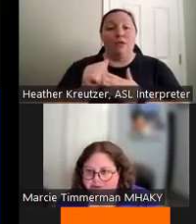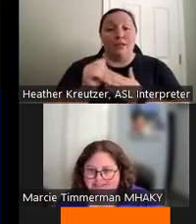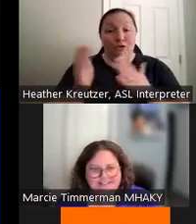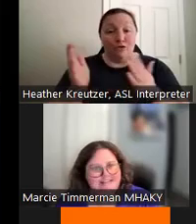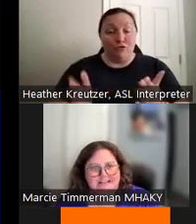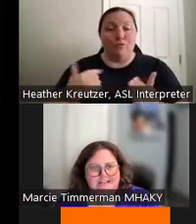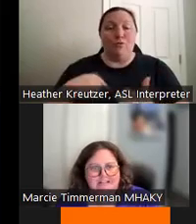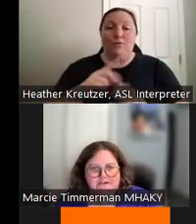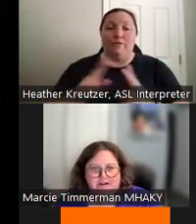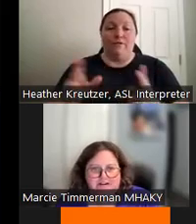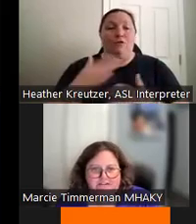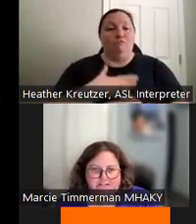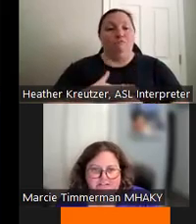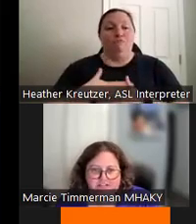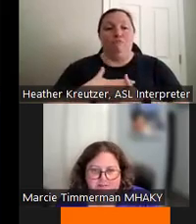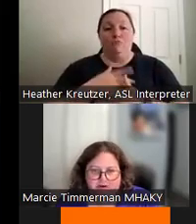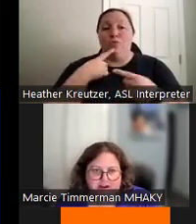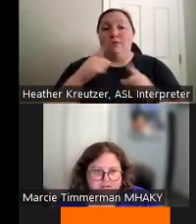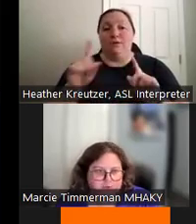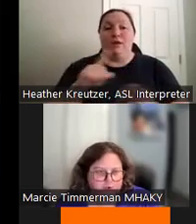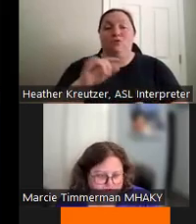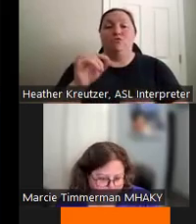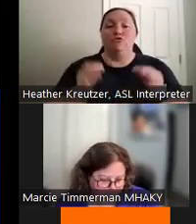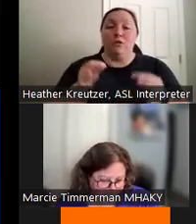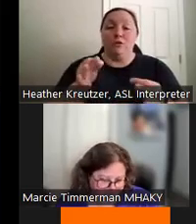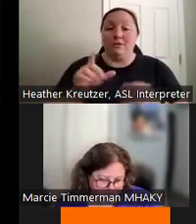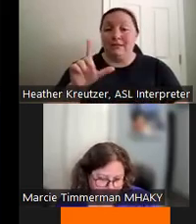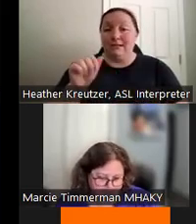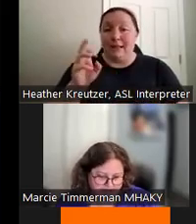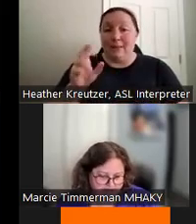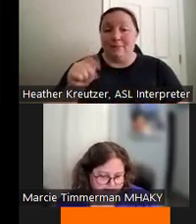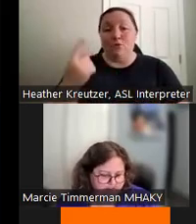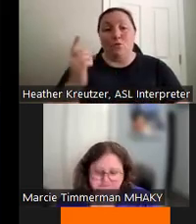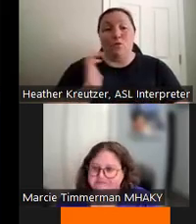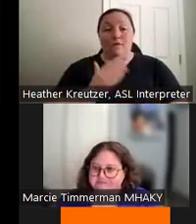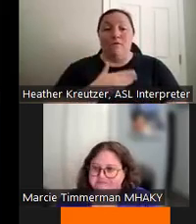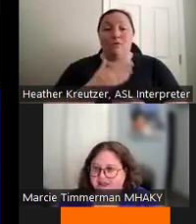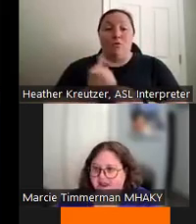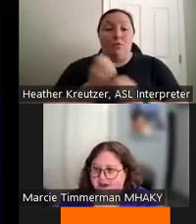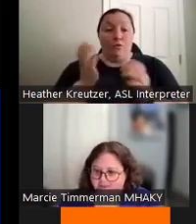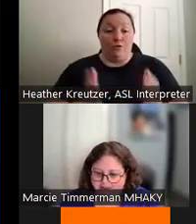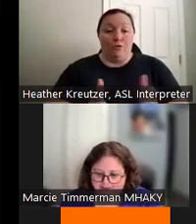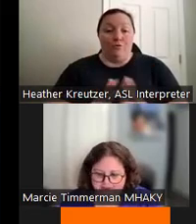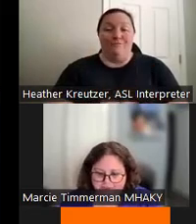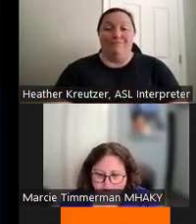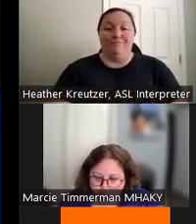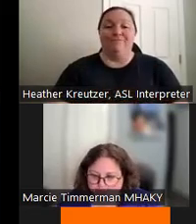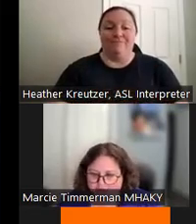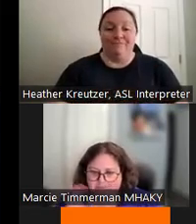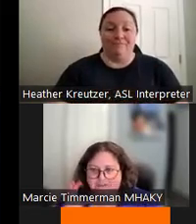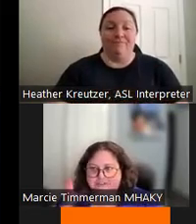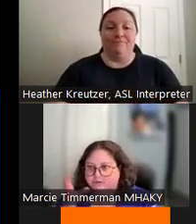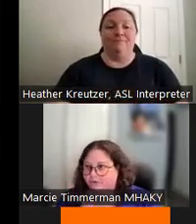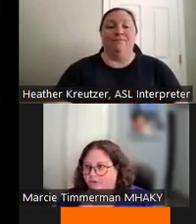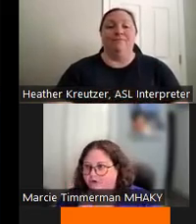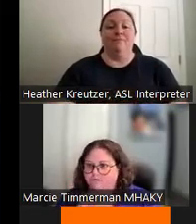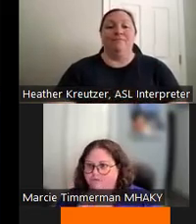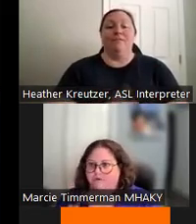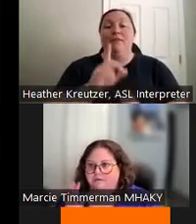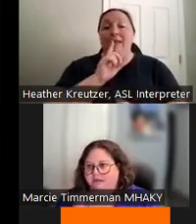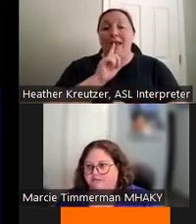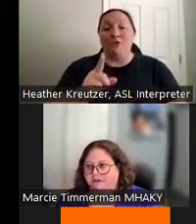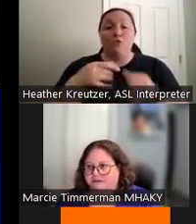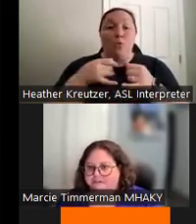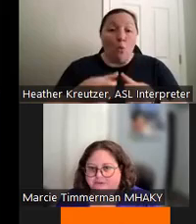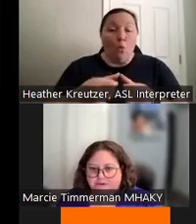are very pleased to announce Justice Lambert as one of the winners today. And the formal physical